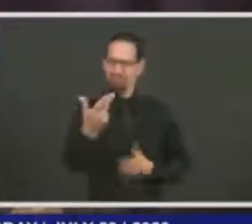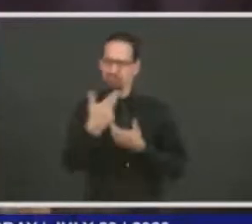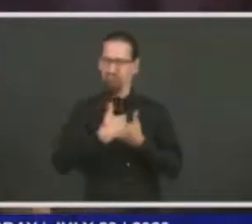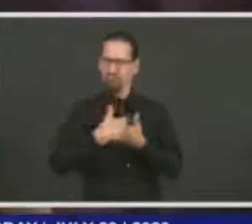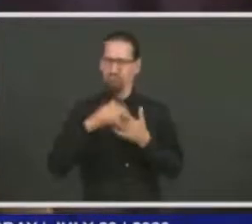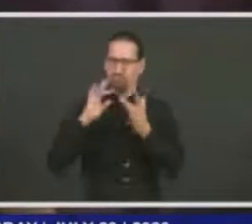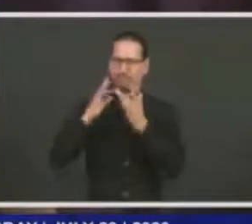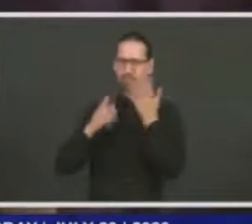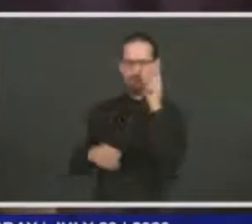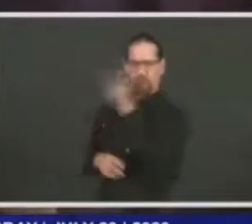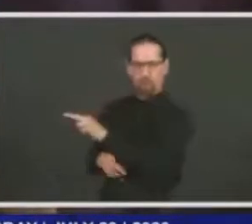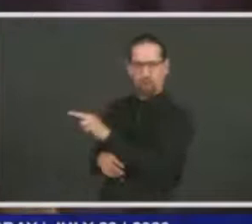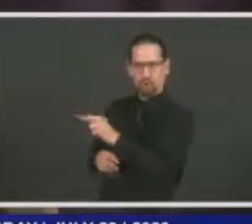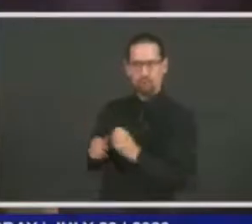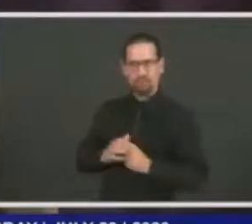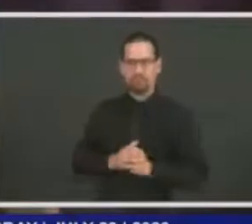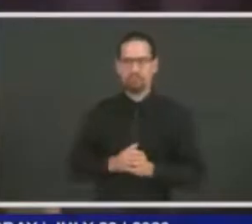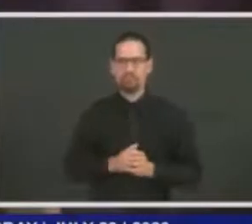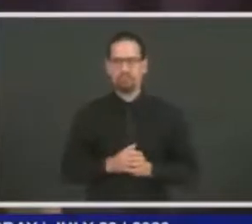que pueden ir que se llama